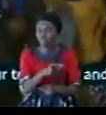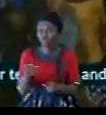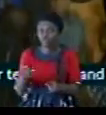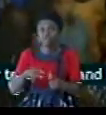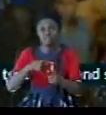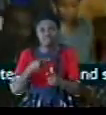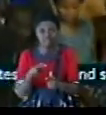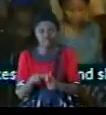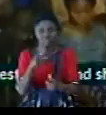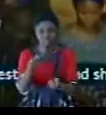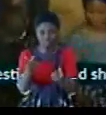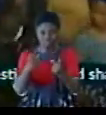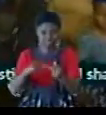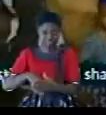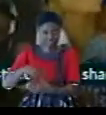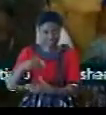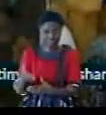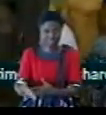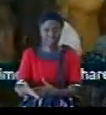come forward.